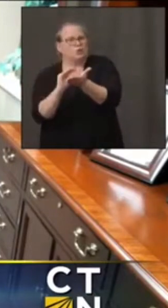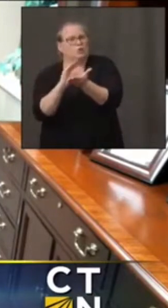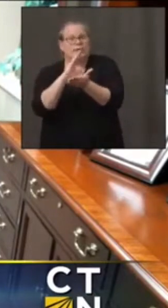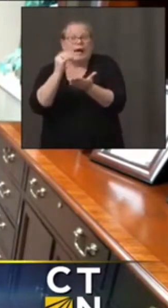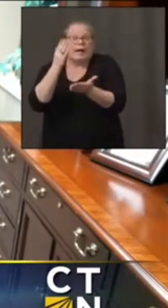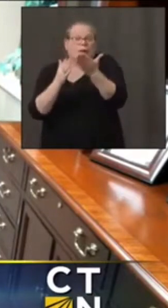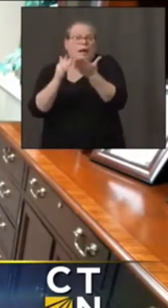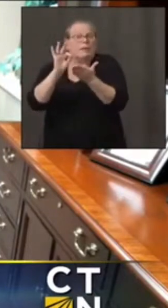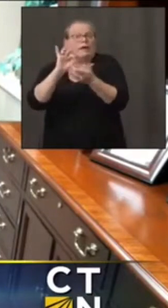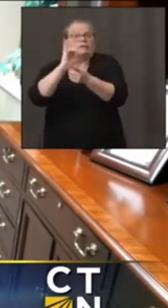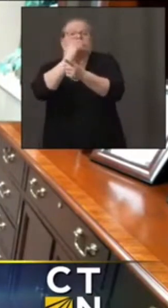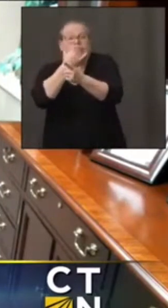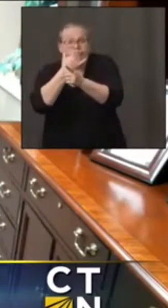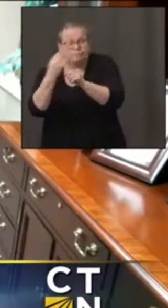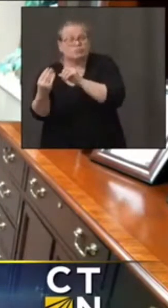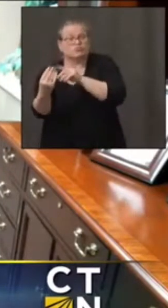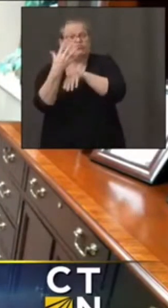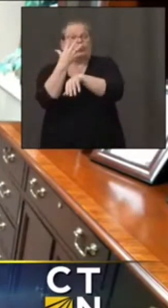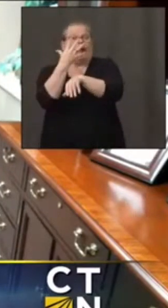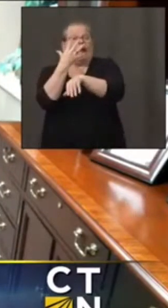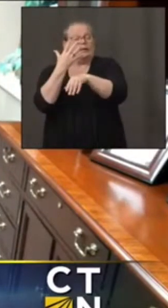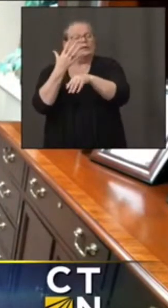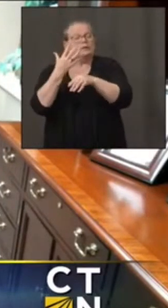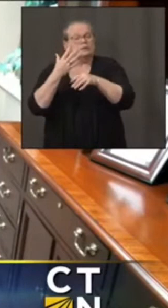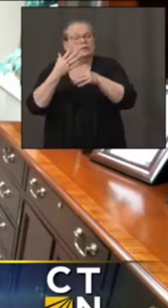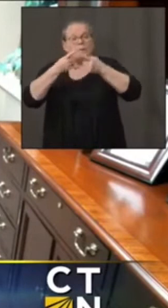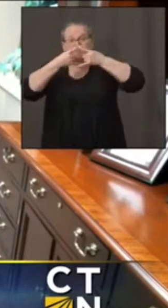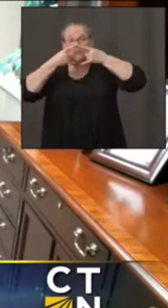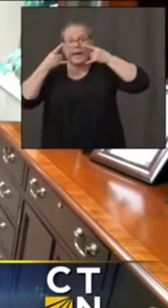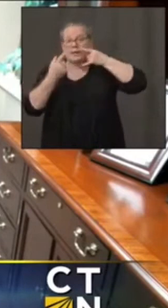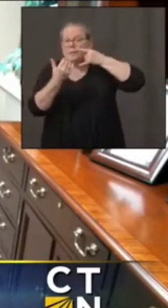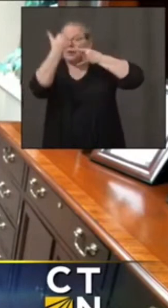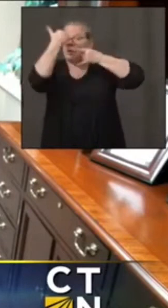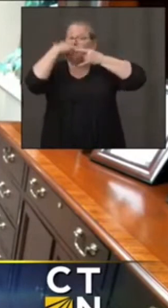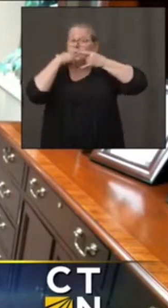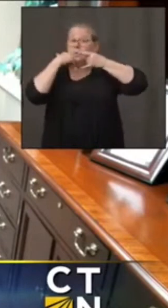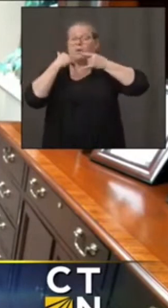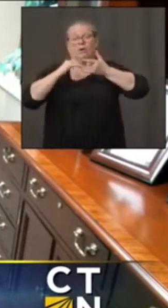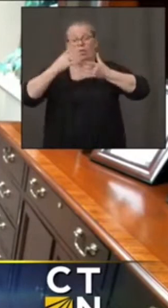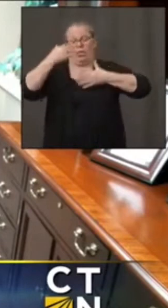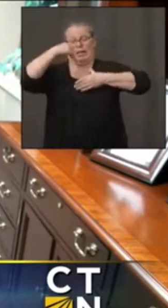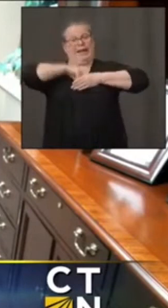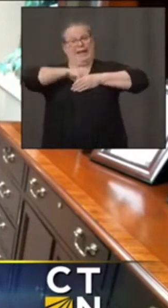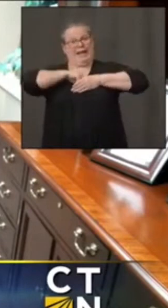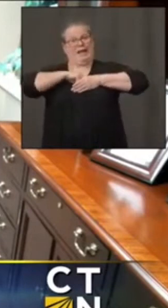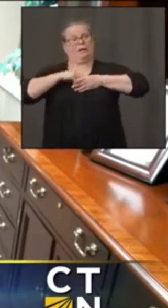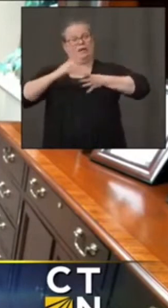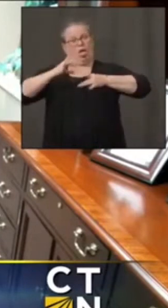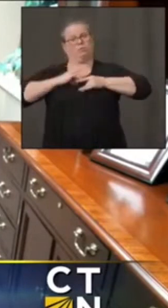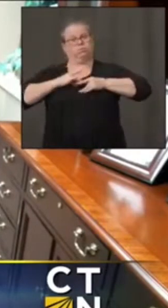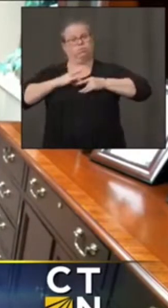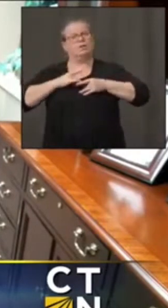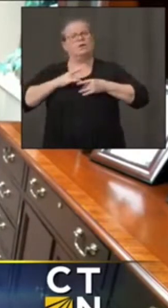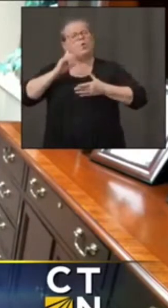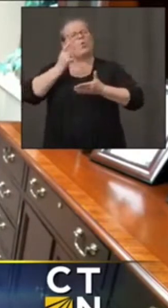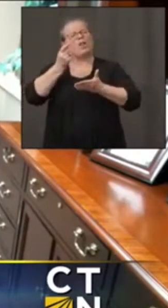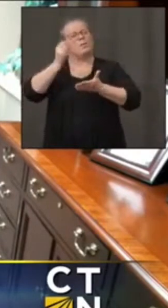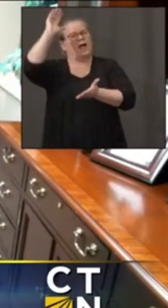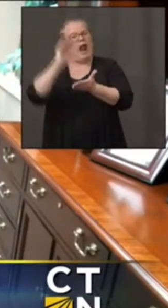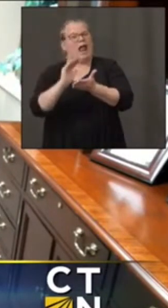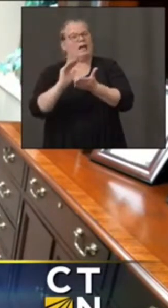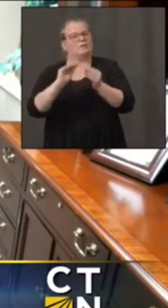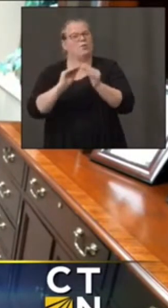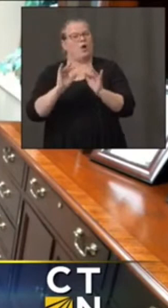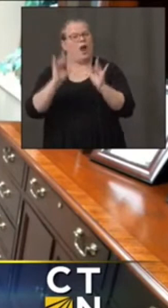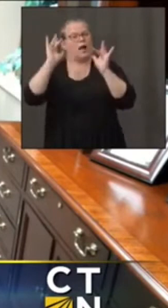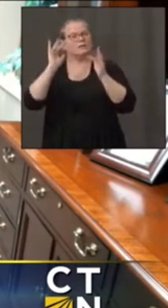from someone who is a spreader nearby. So I think that the state is really